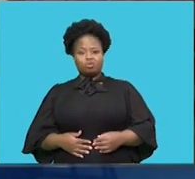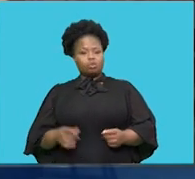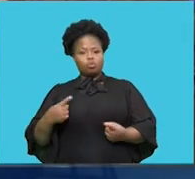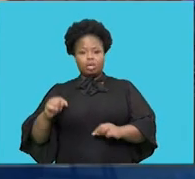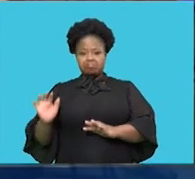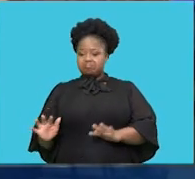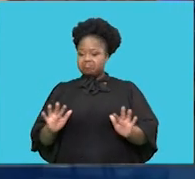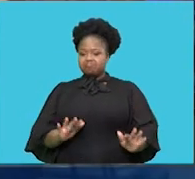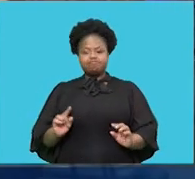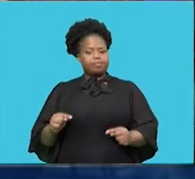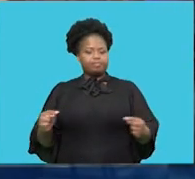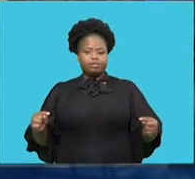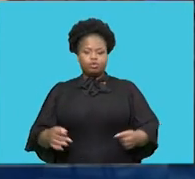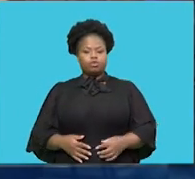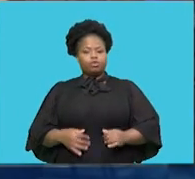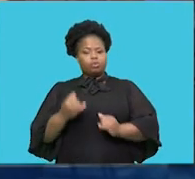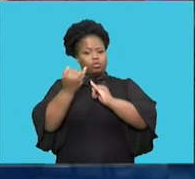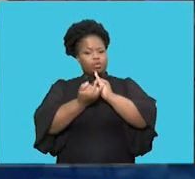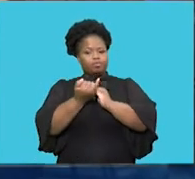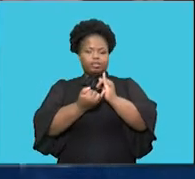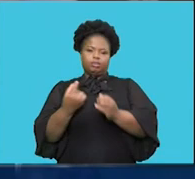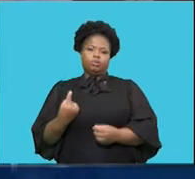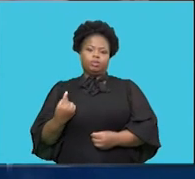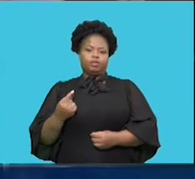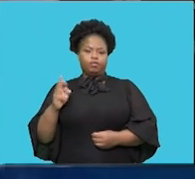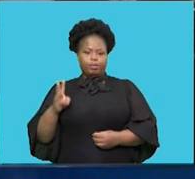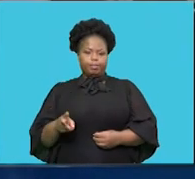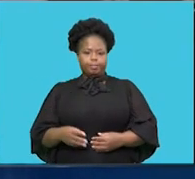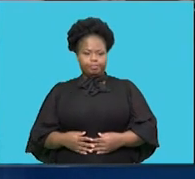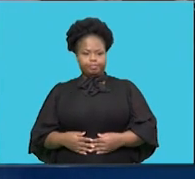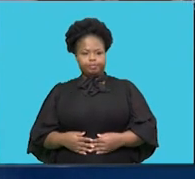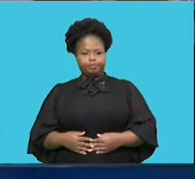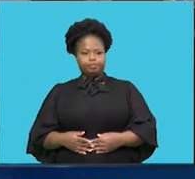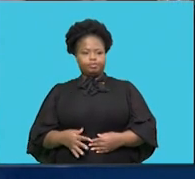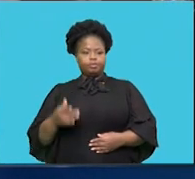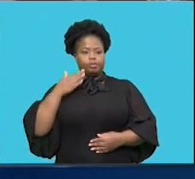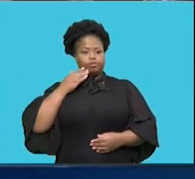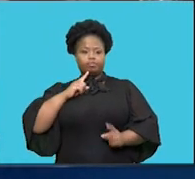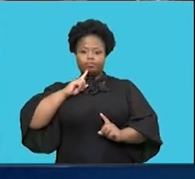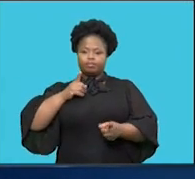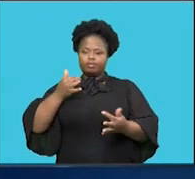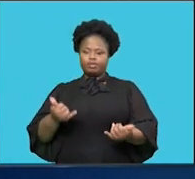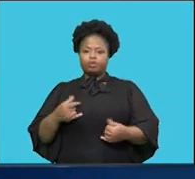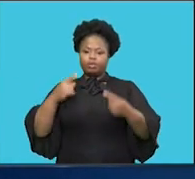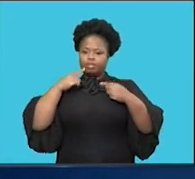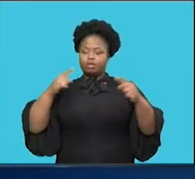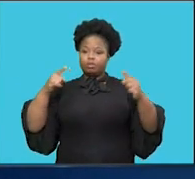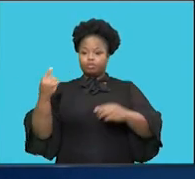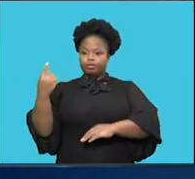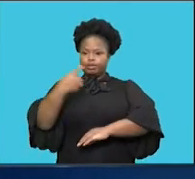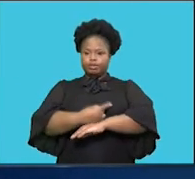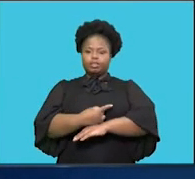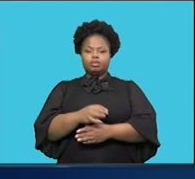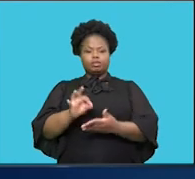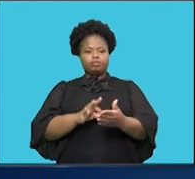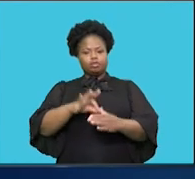complacent. We will compete against ourselves. Ho arabeleng tieho ho se phatlalatsweng ha letsatsi leo dikgetho